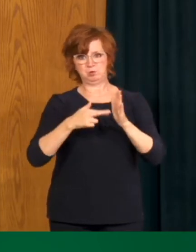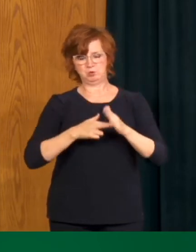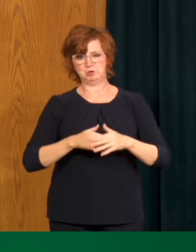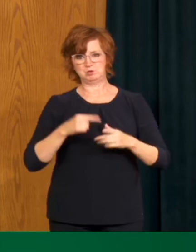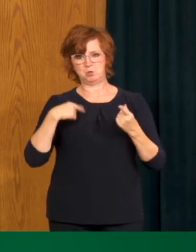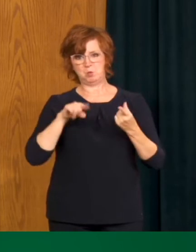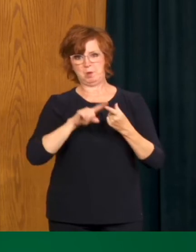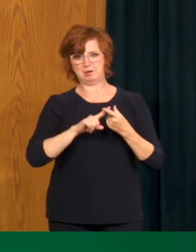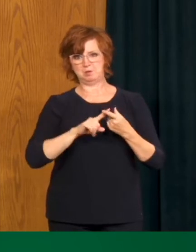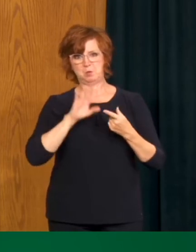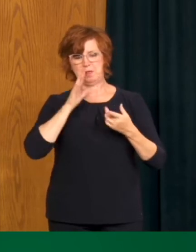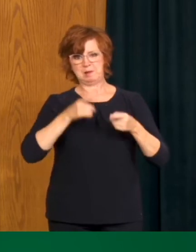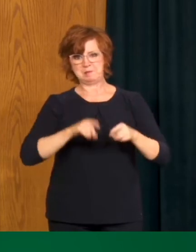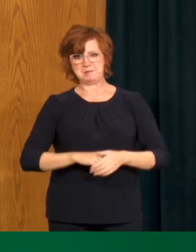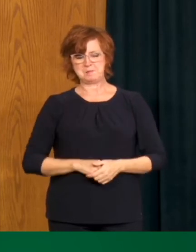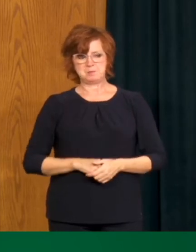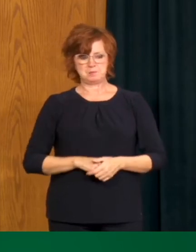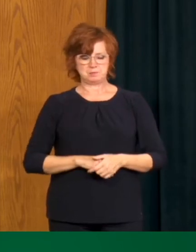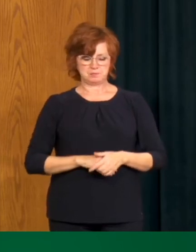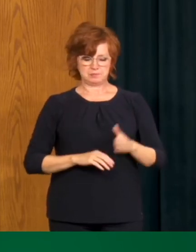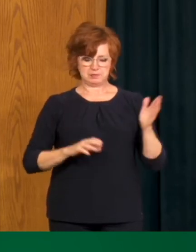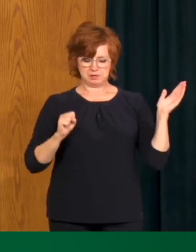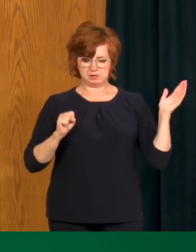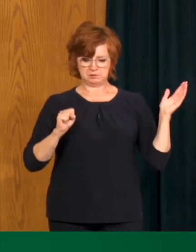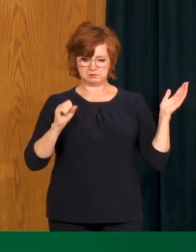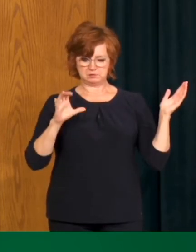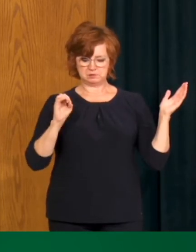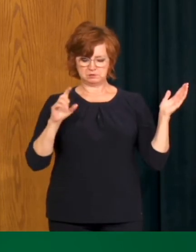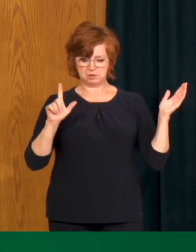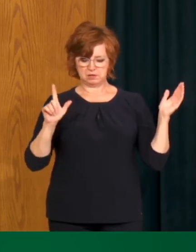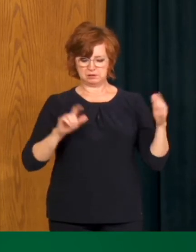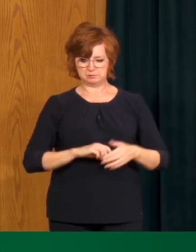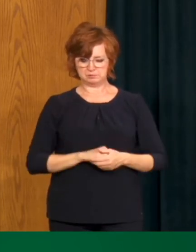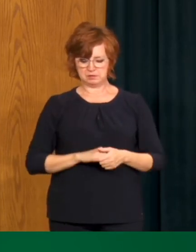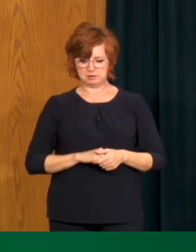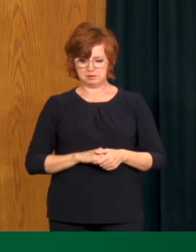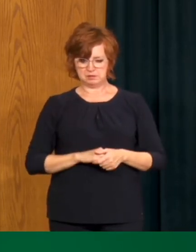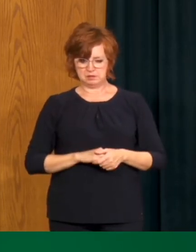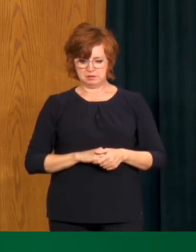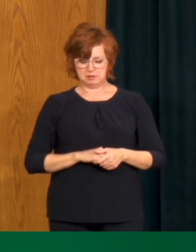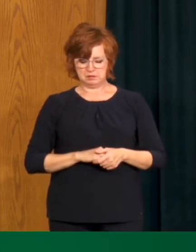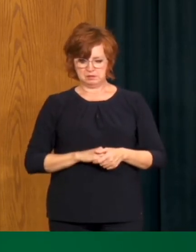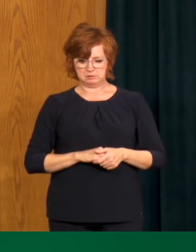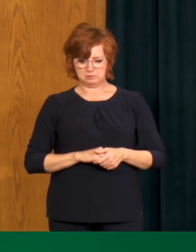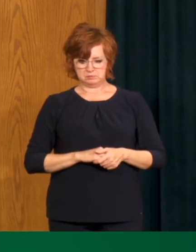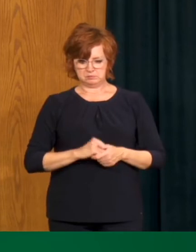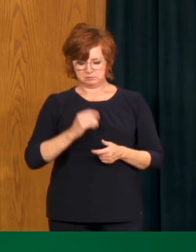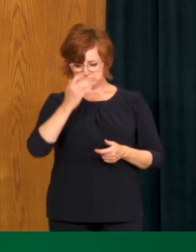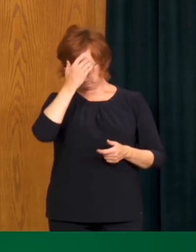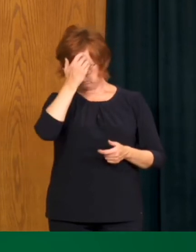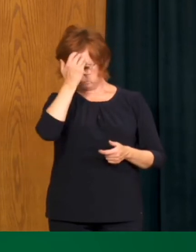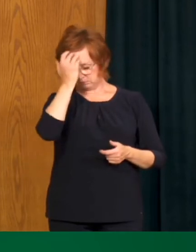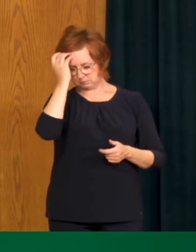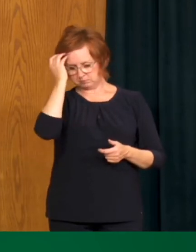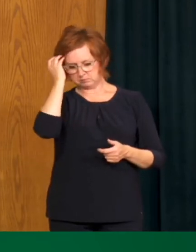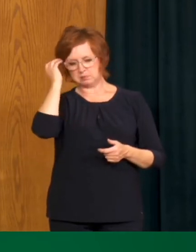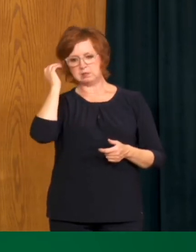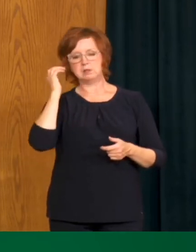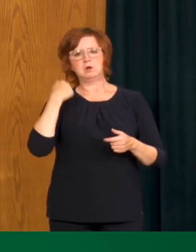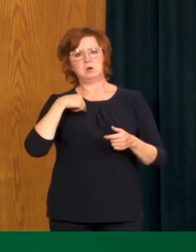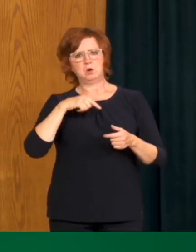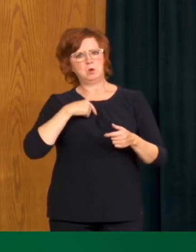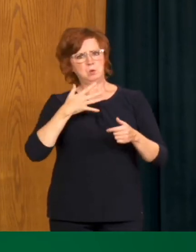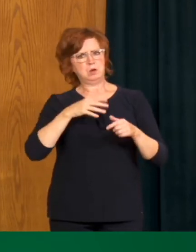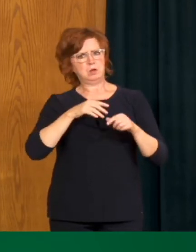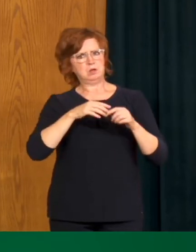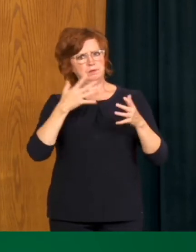Well, I would say we have relied on people to adhere to the public health restrictions, coming for testing